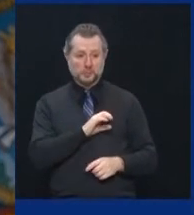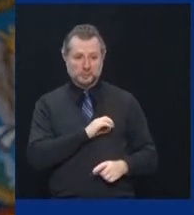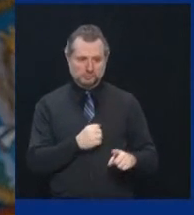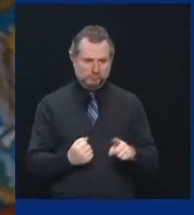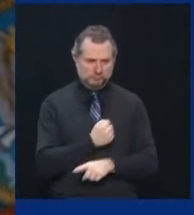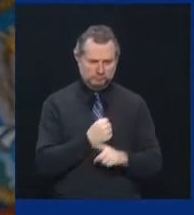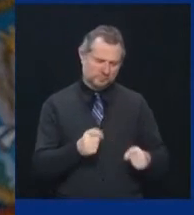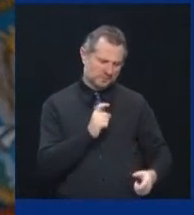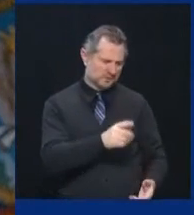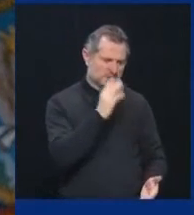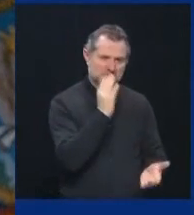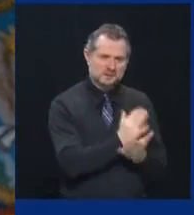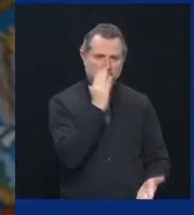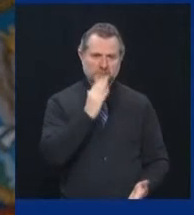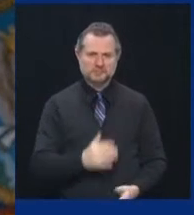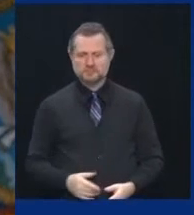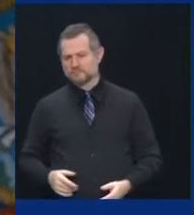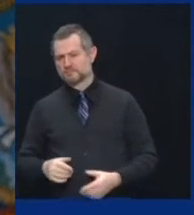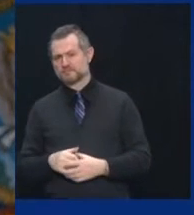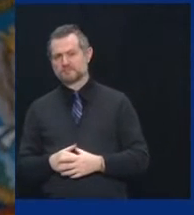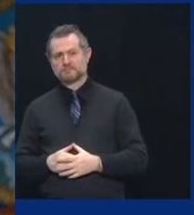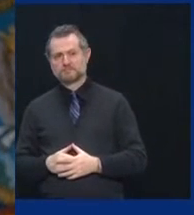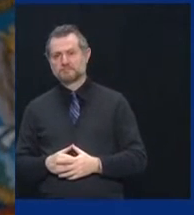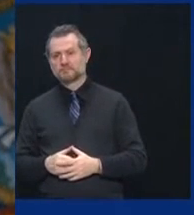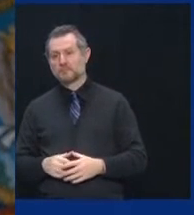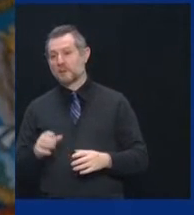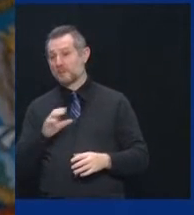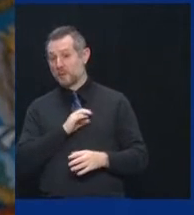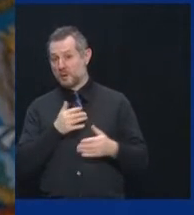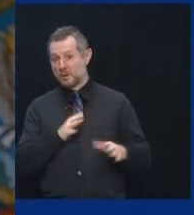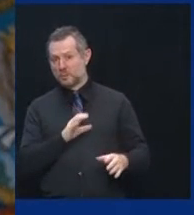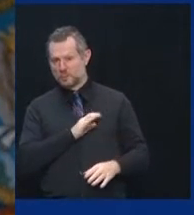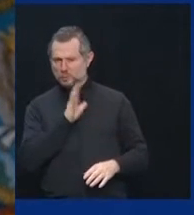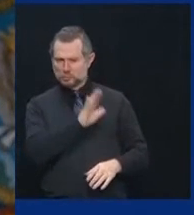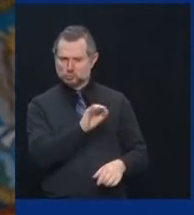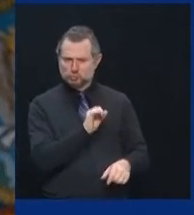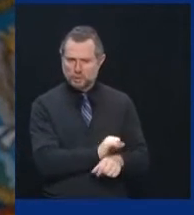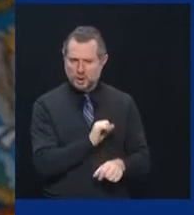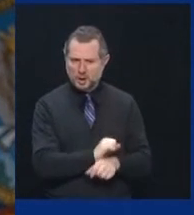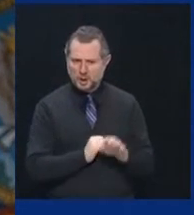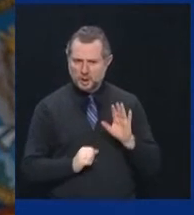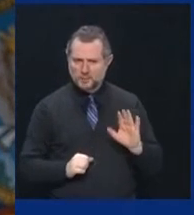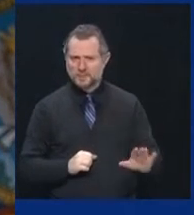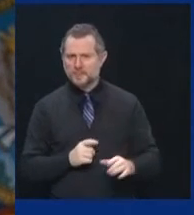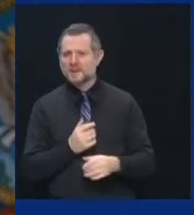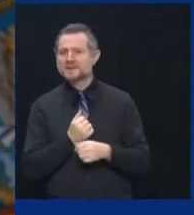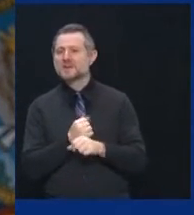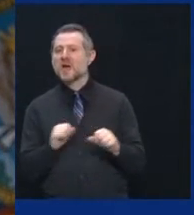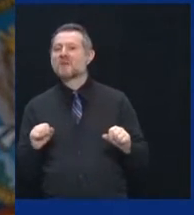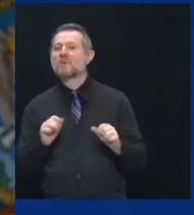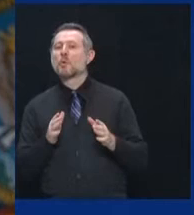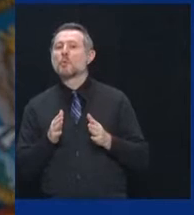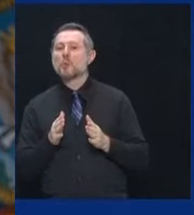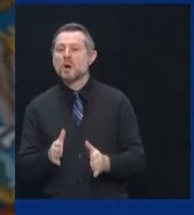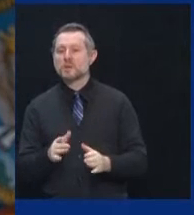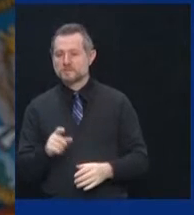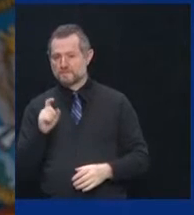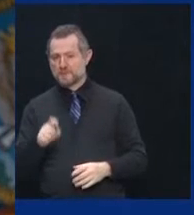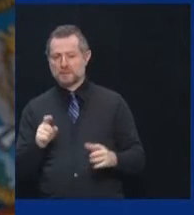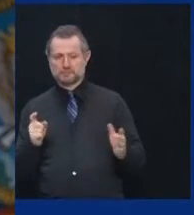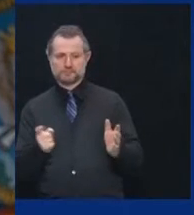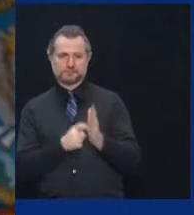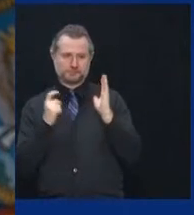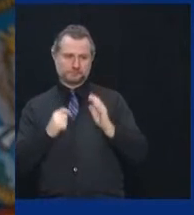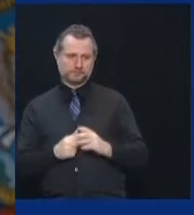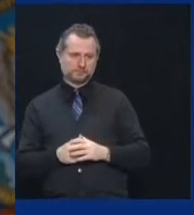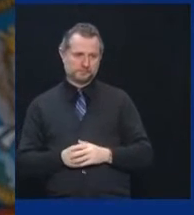absolute. Allowing police to do their job and do it safely is absolute. But